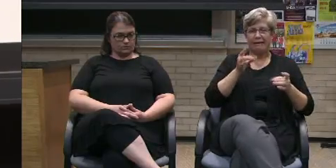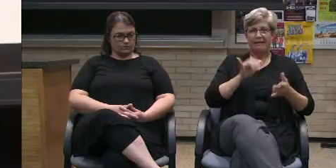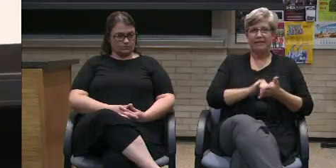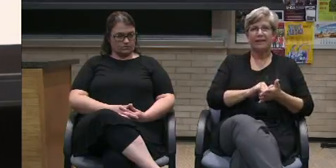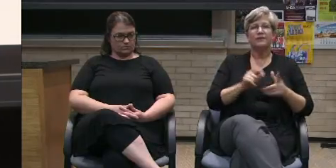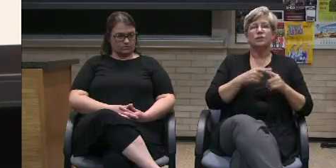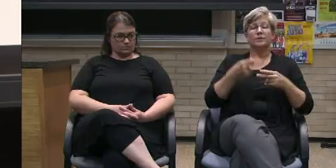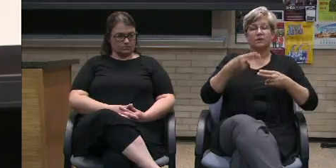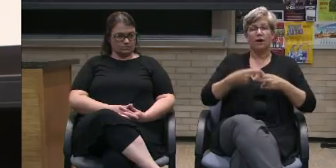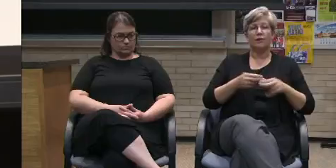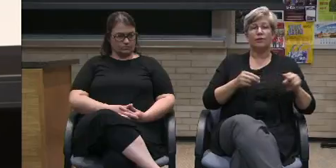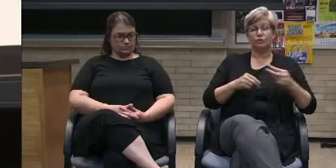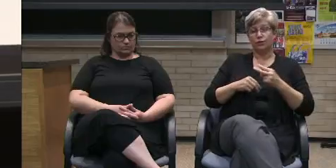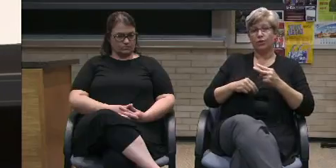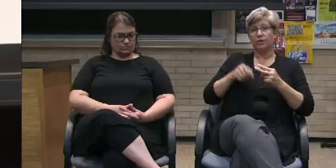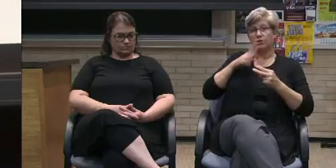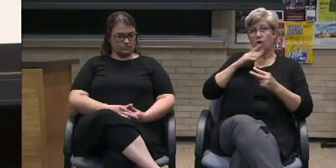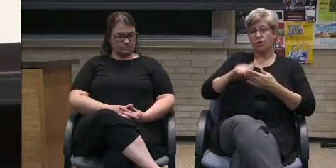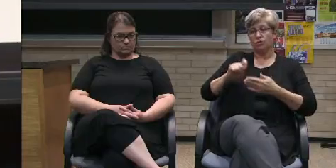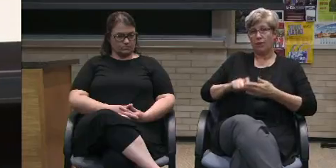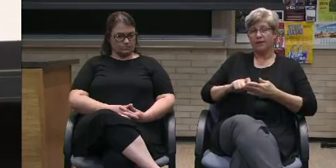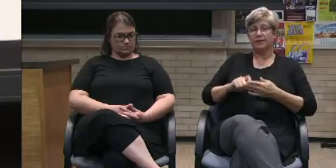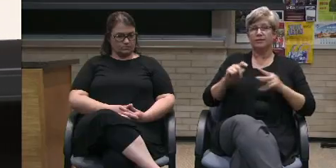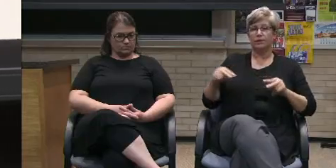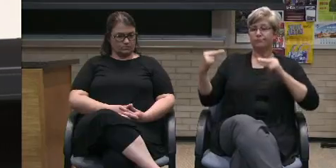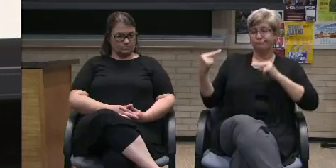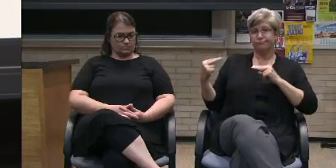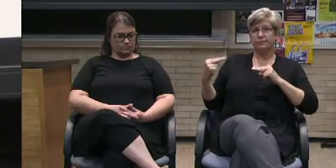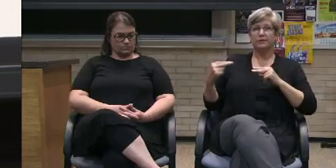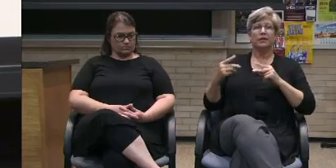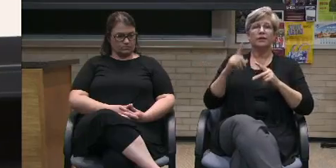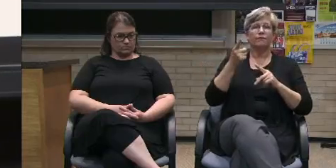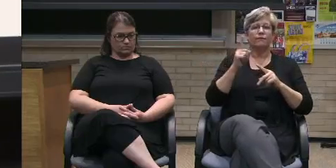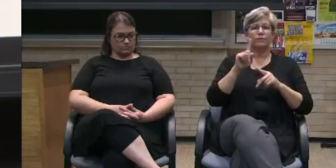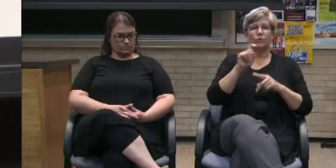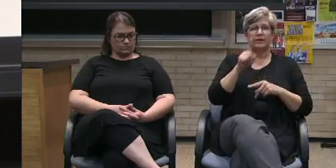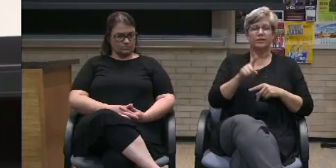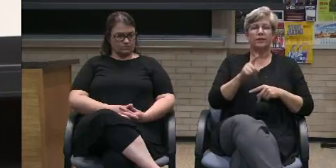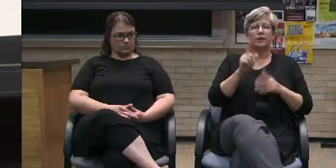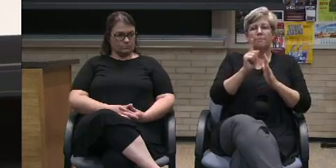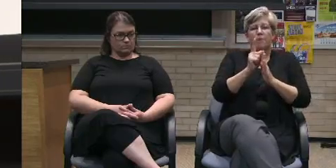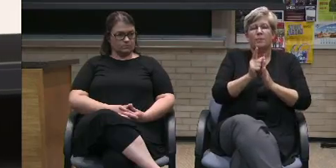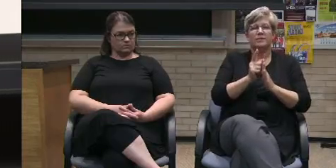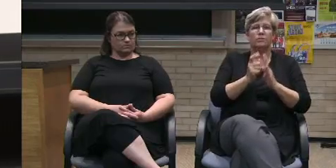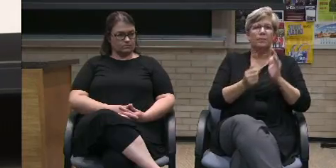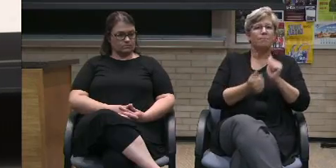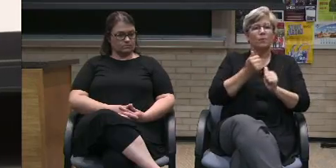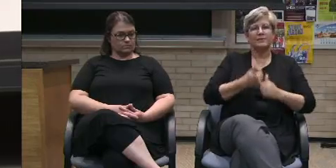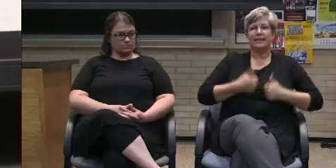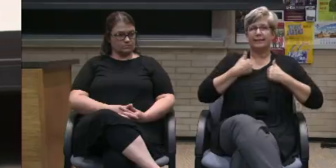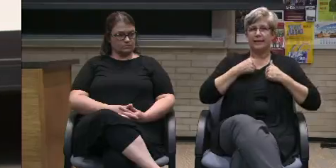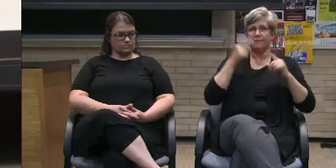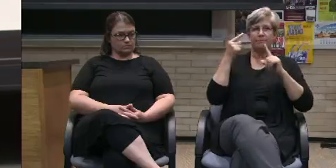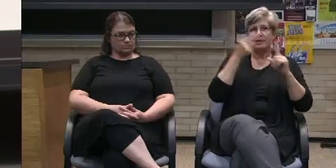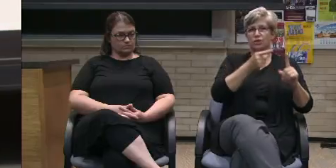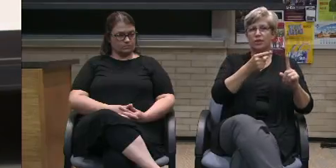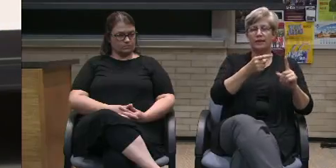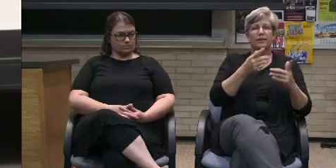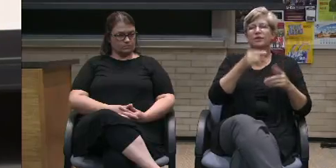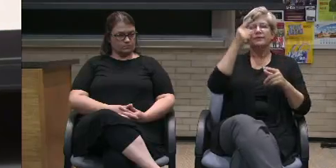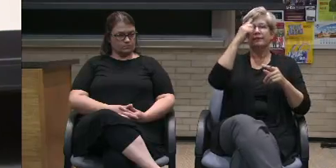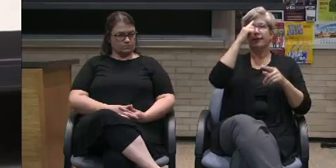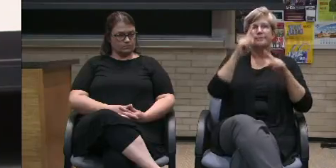I said, turn, talk, and write. First question was, when are those moments when we're most living our mission? I wanted to hear about those top-of-mind times that you saved a student who was going